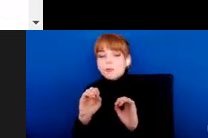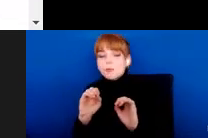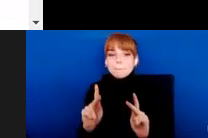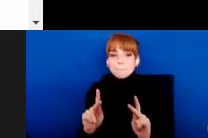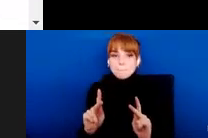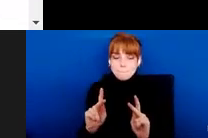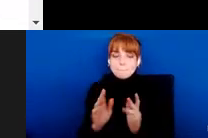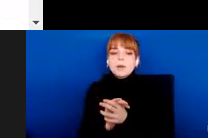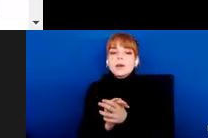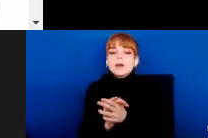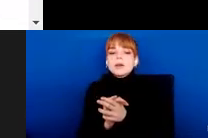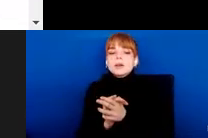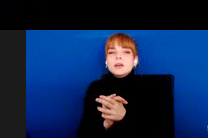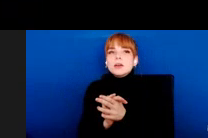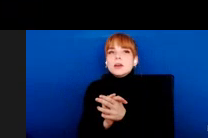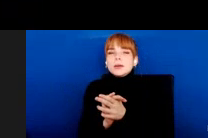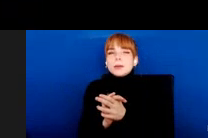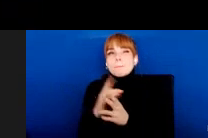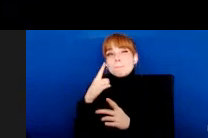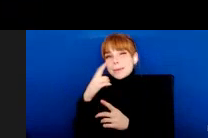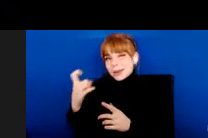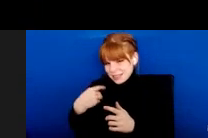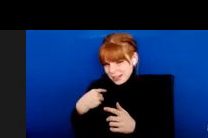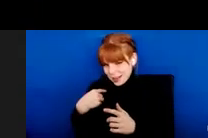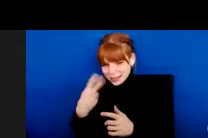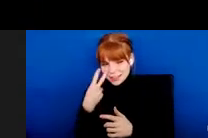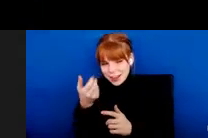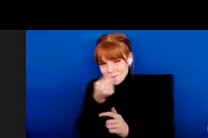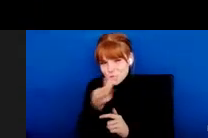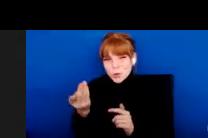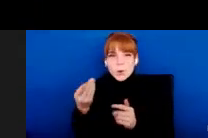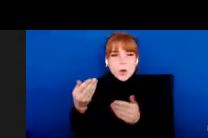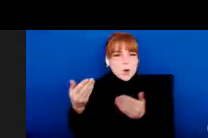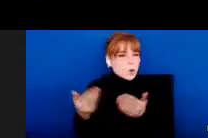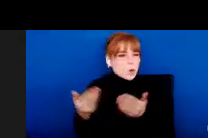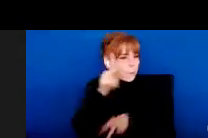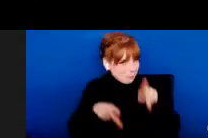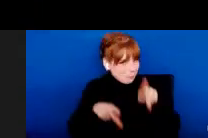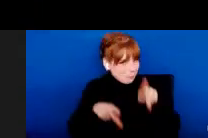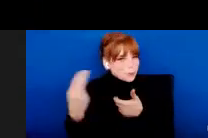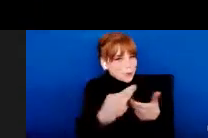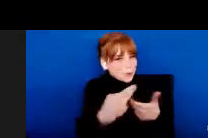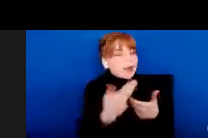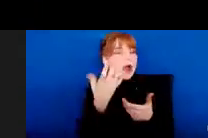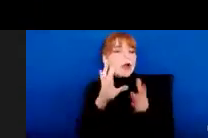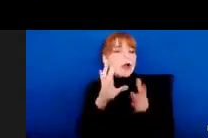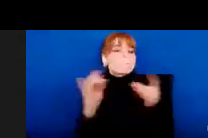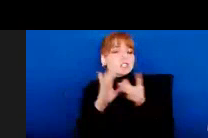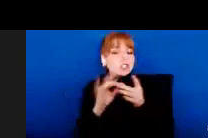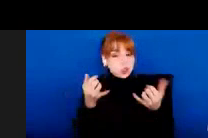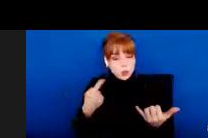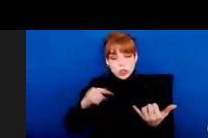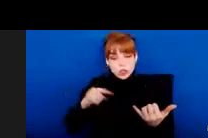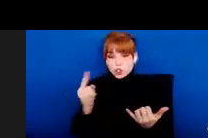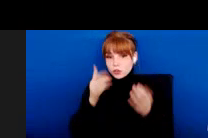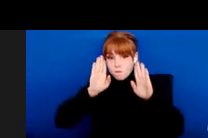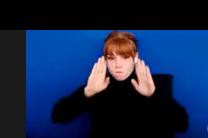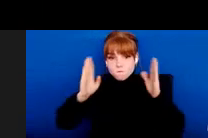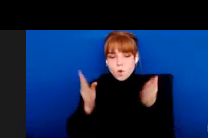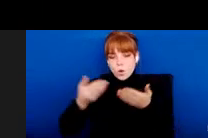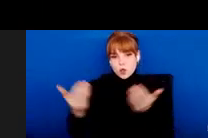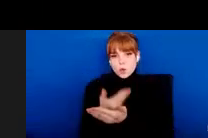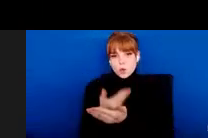And because I do think we might have a few new people, I do want to just maybe briefly mention that we really are focusing just on things that are new.